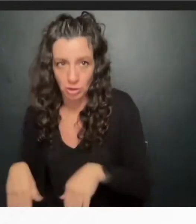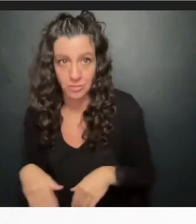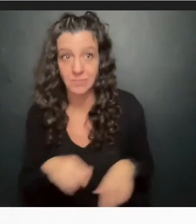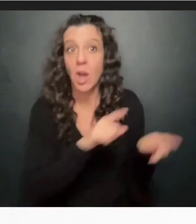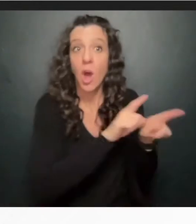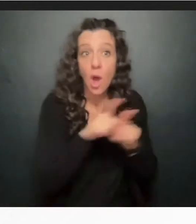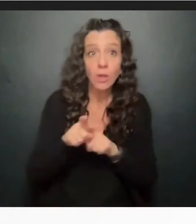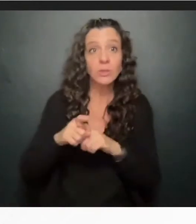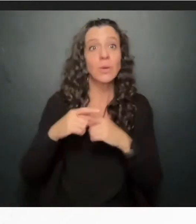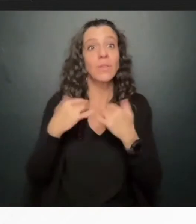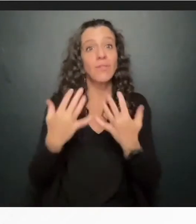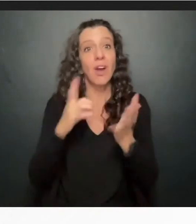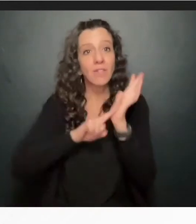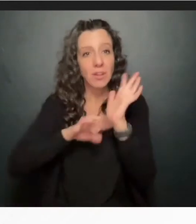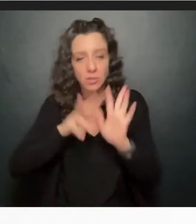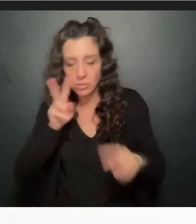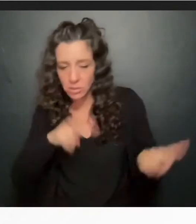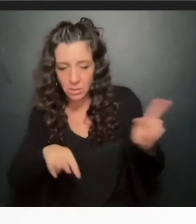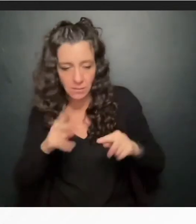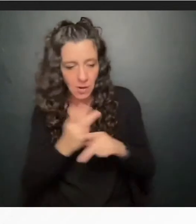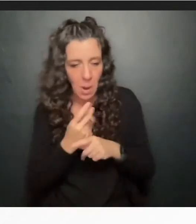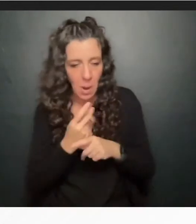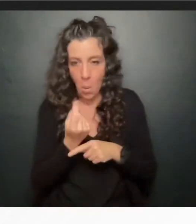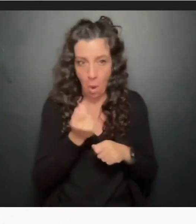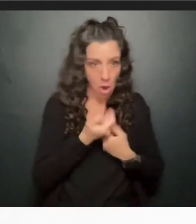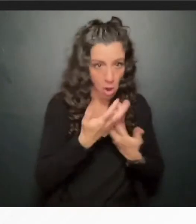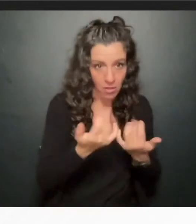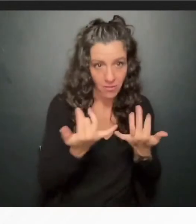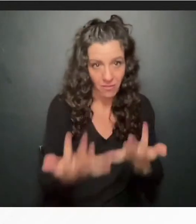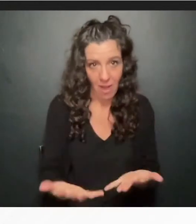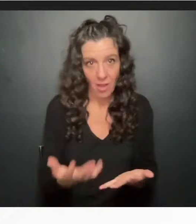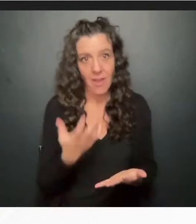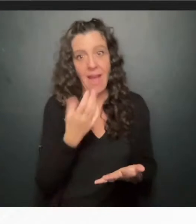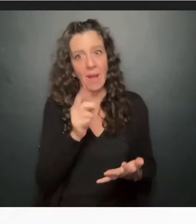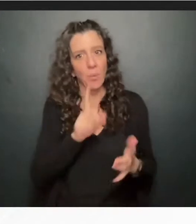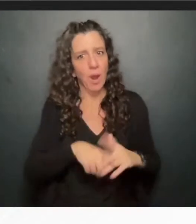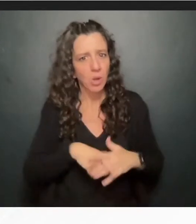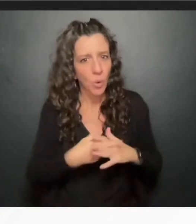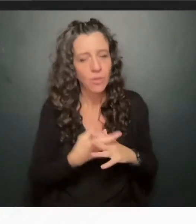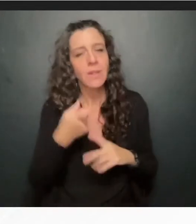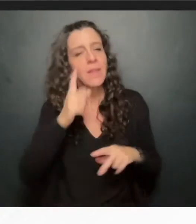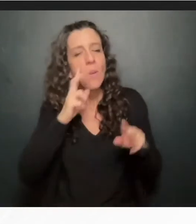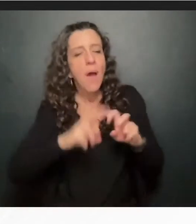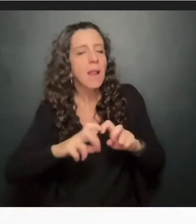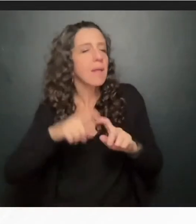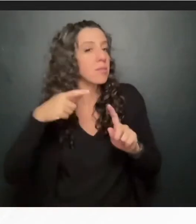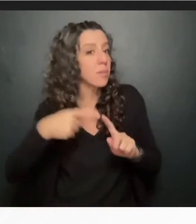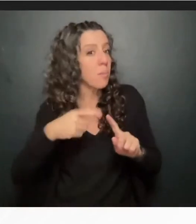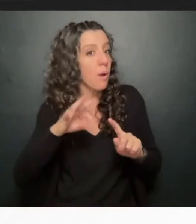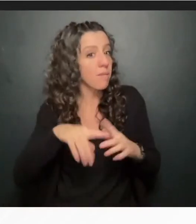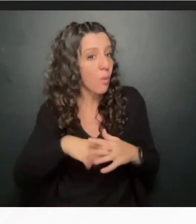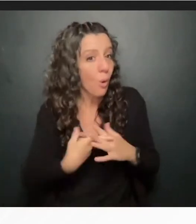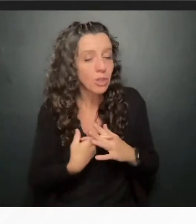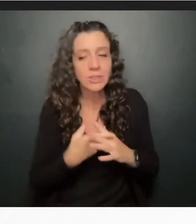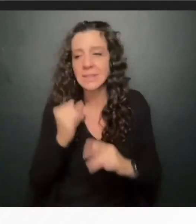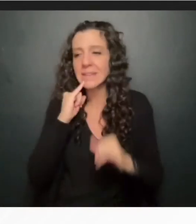the fire's cause and origin. Their work includes analyzing the point of origin, interviewing on-scene emergency responders,